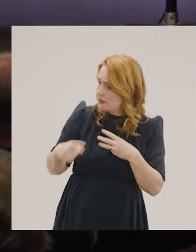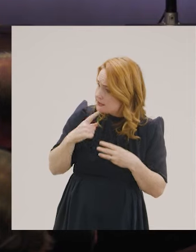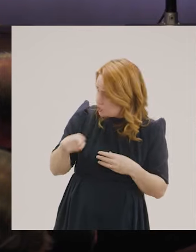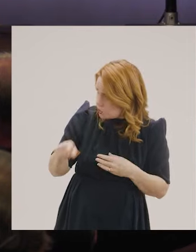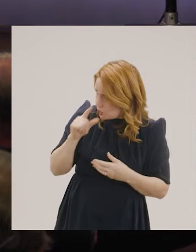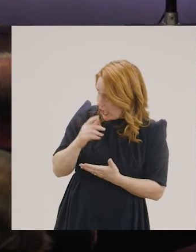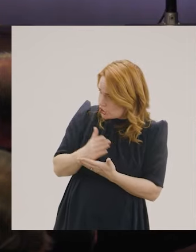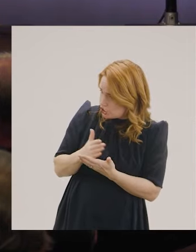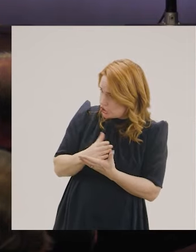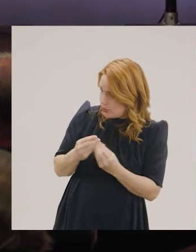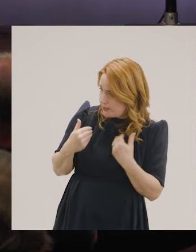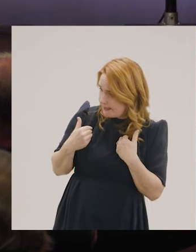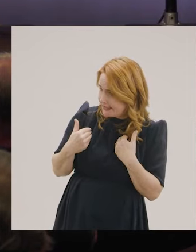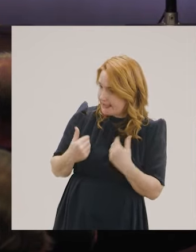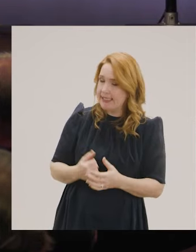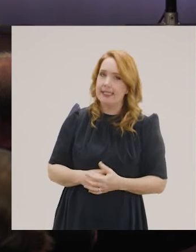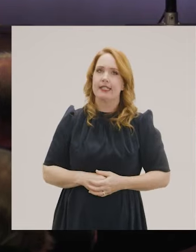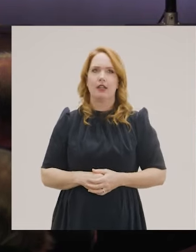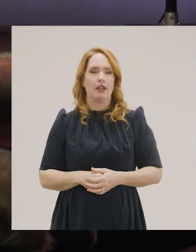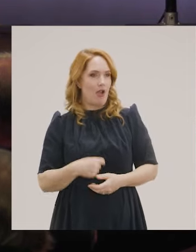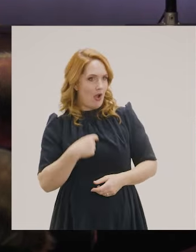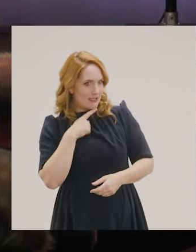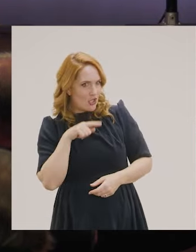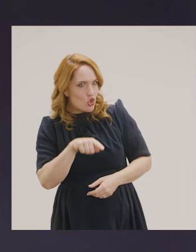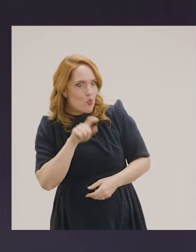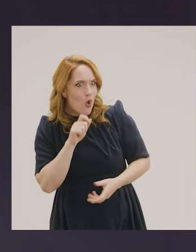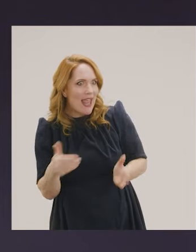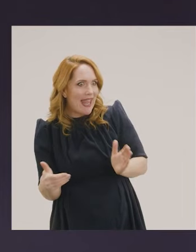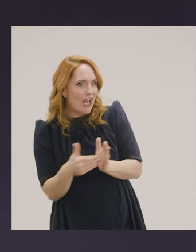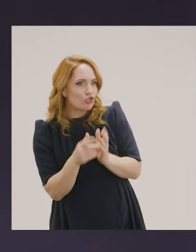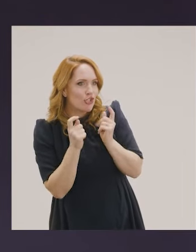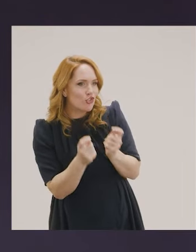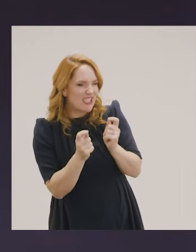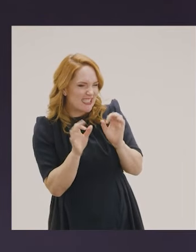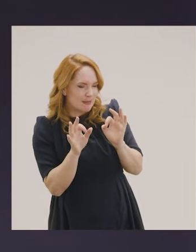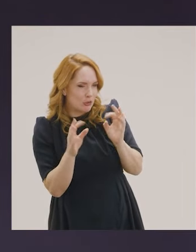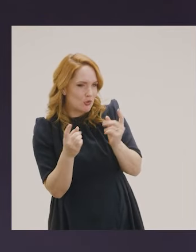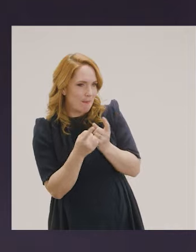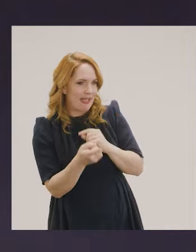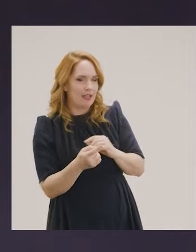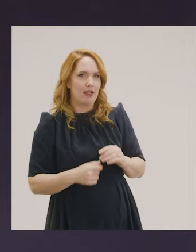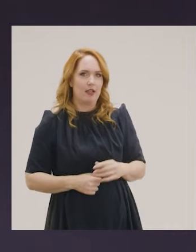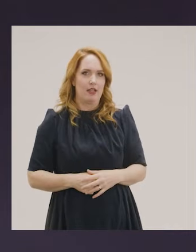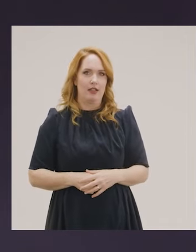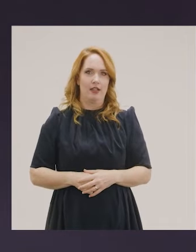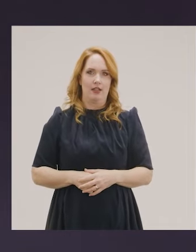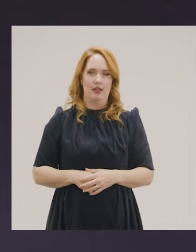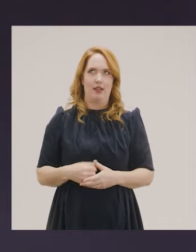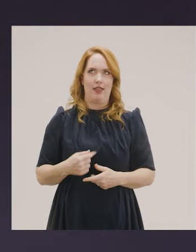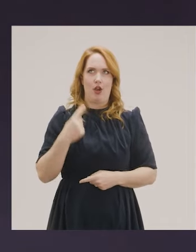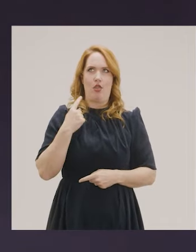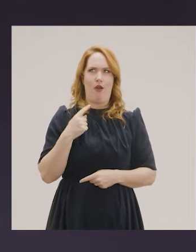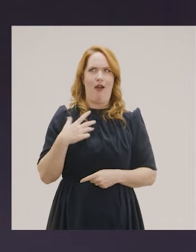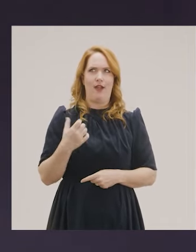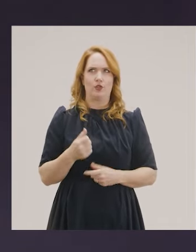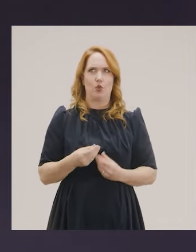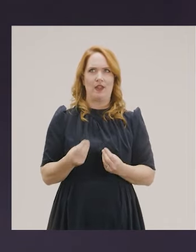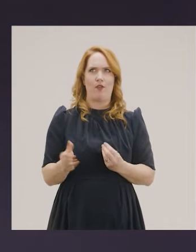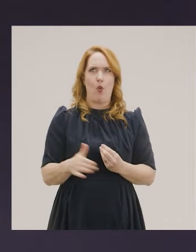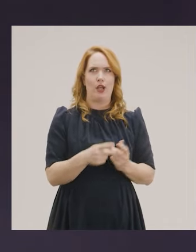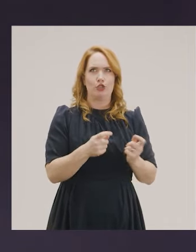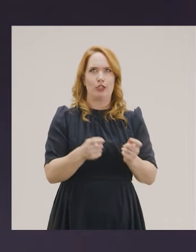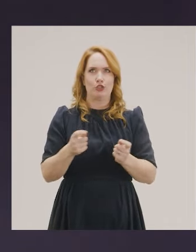and said, and handed her and says, you can share. Isn't that great? And I said, you're going to get an extra treat to this little one